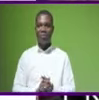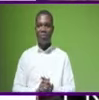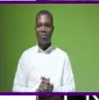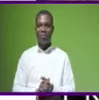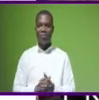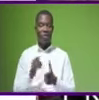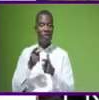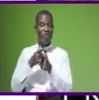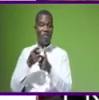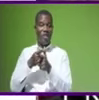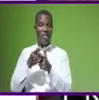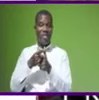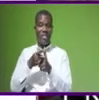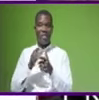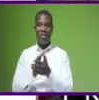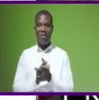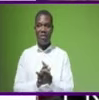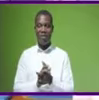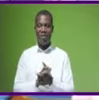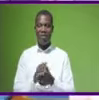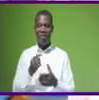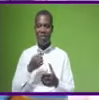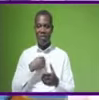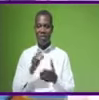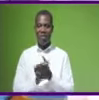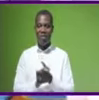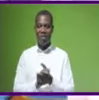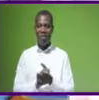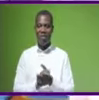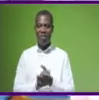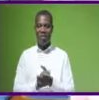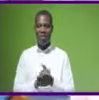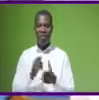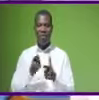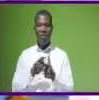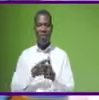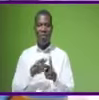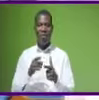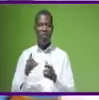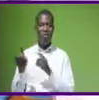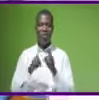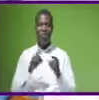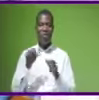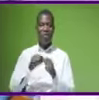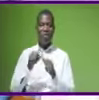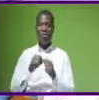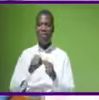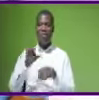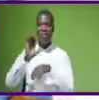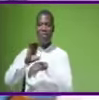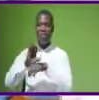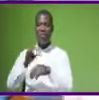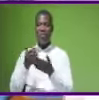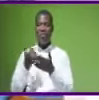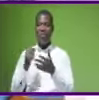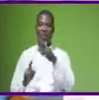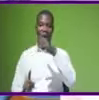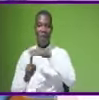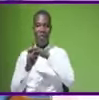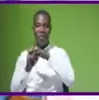Enti first, me ya sorry be our no be boa dumunya mensemrane. And san me pie.